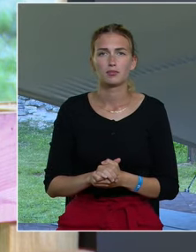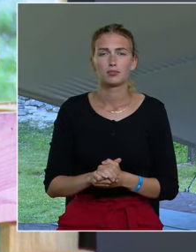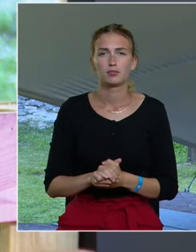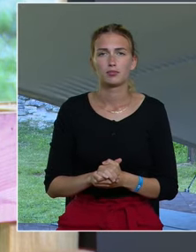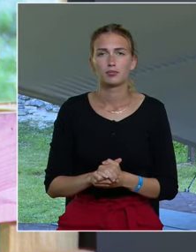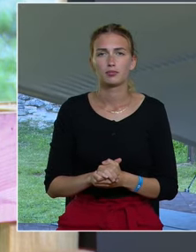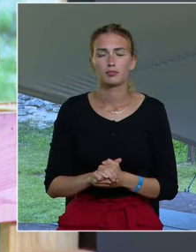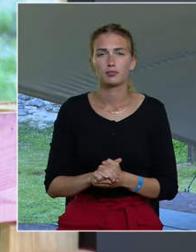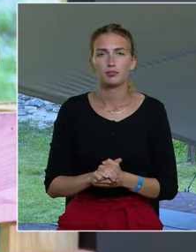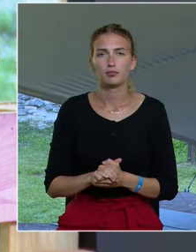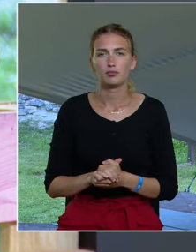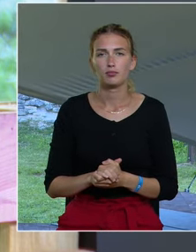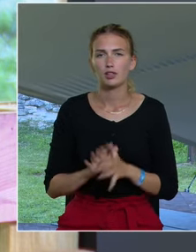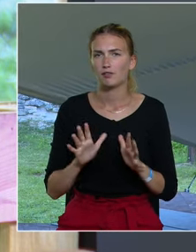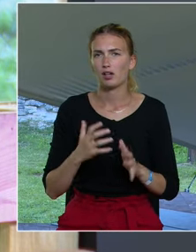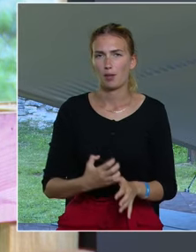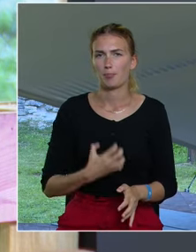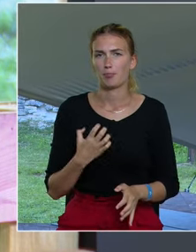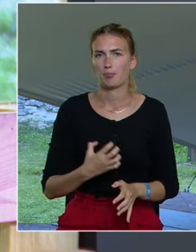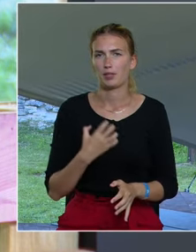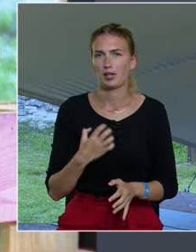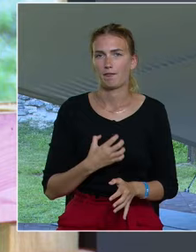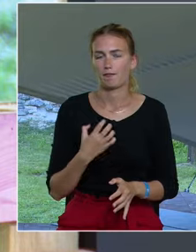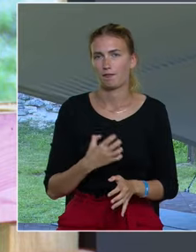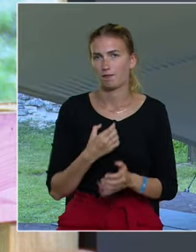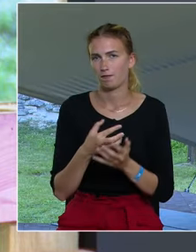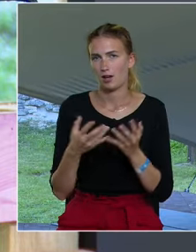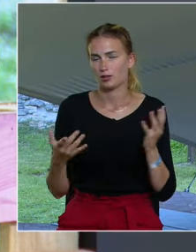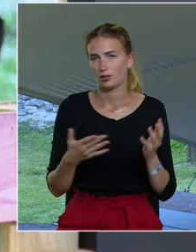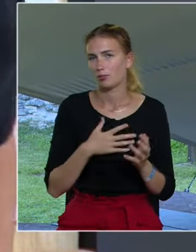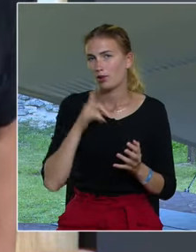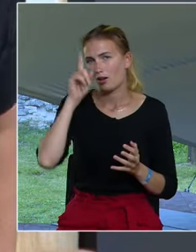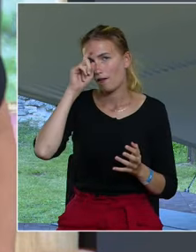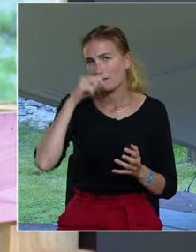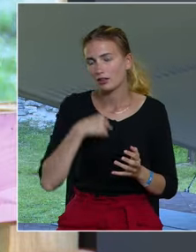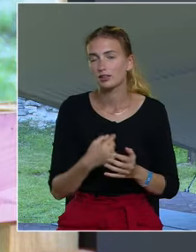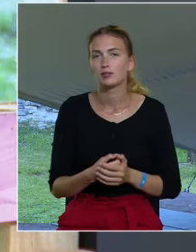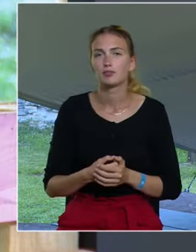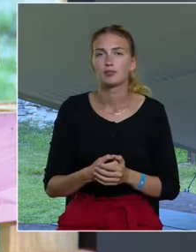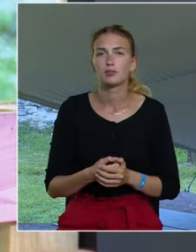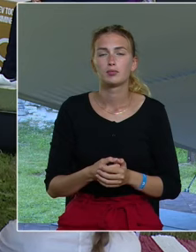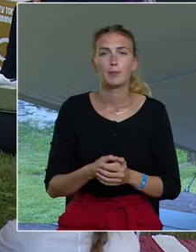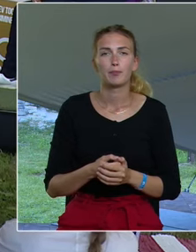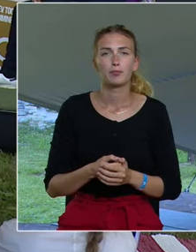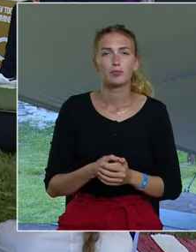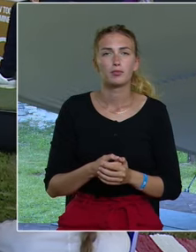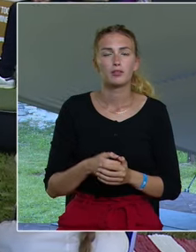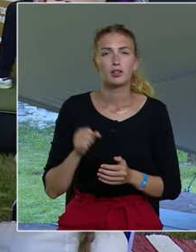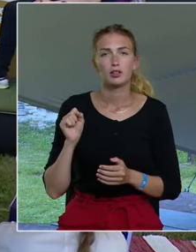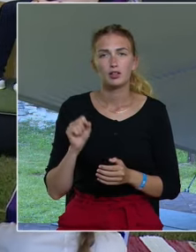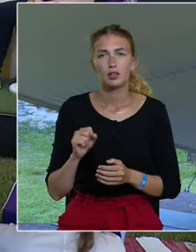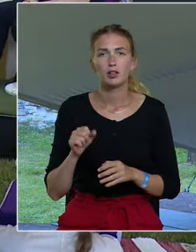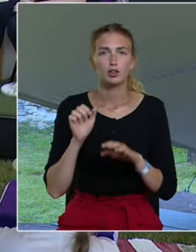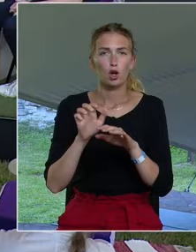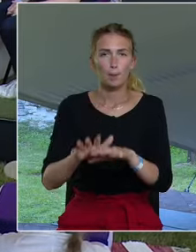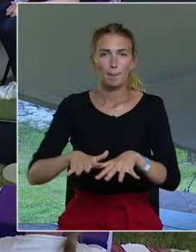etc. Really, really fascinating stuff happening in this area. Yeah, and so, you know, historically, if in any creative industry, pretty much the audience has